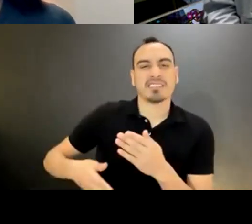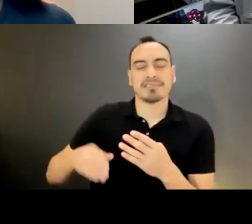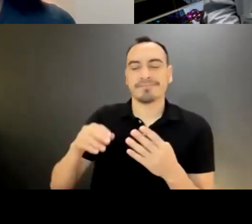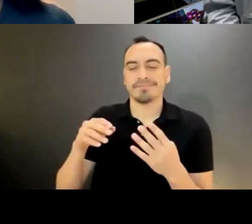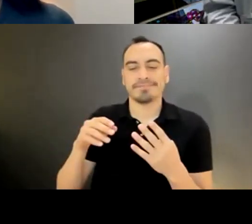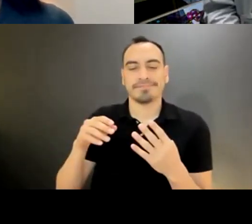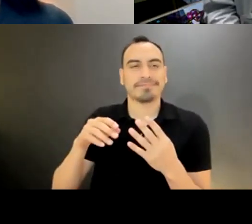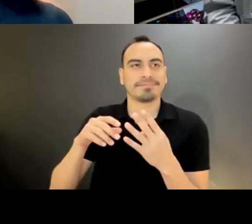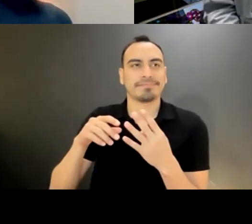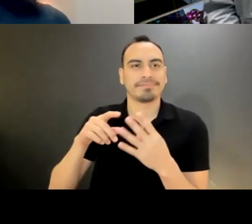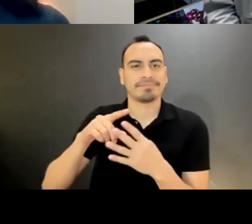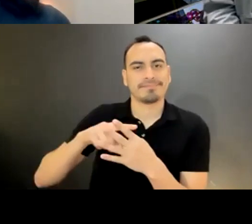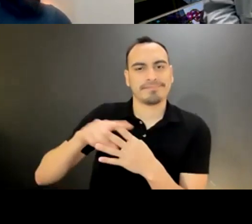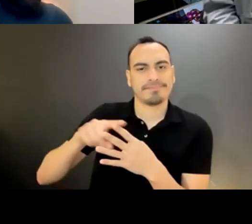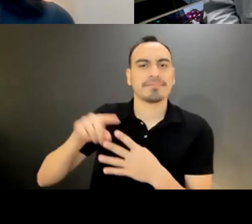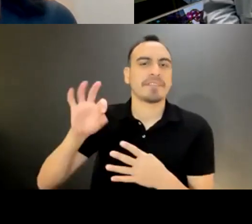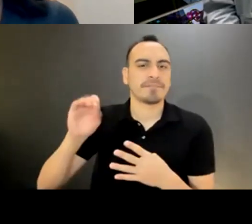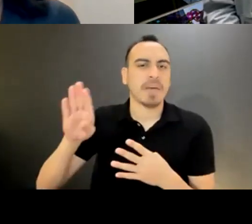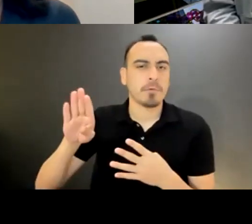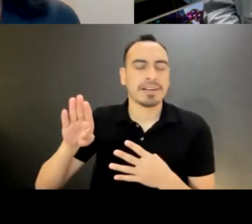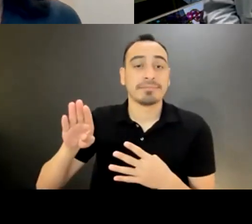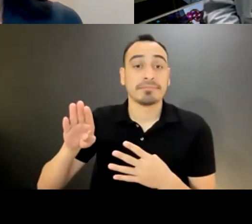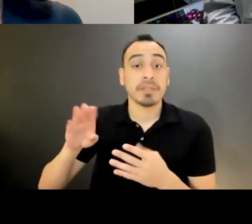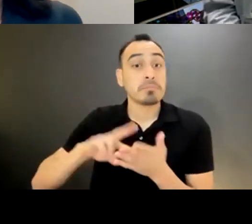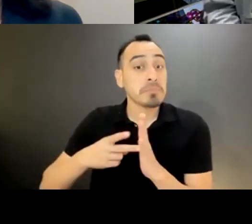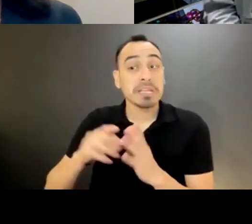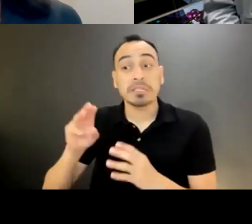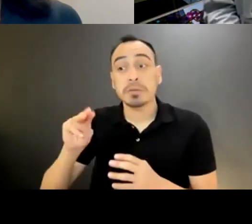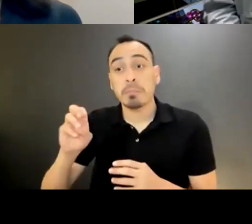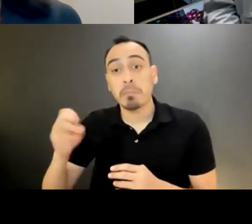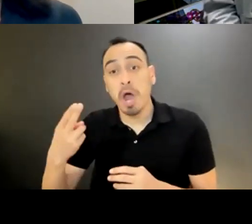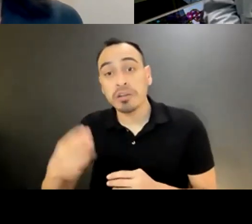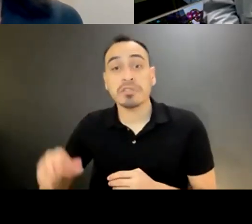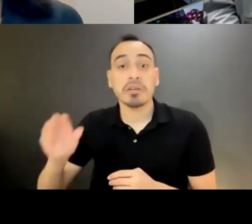can be available in March or April, and